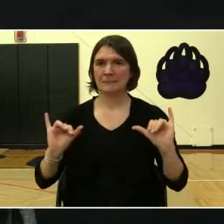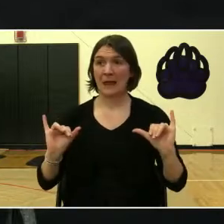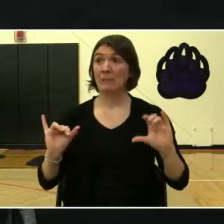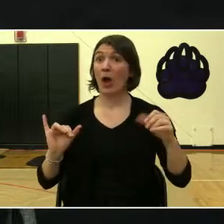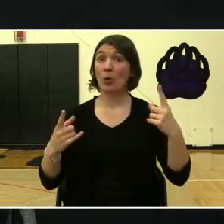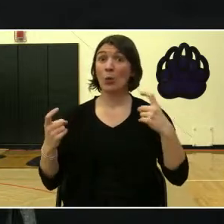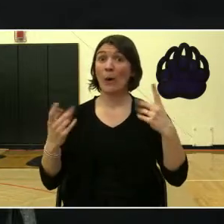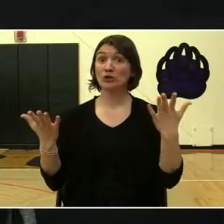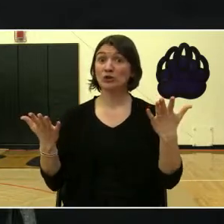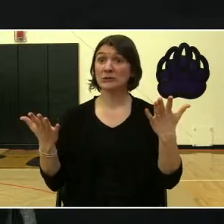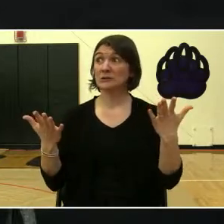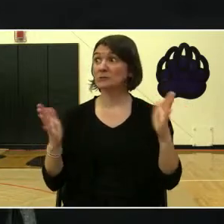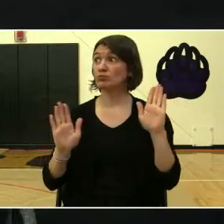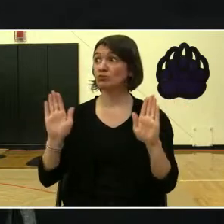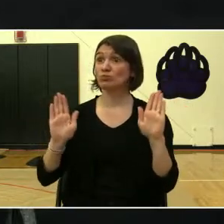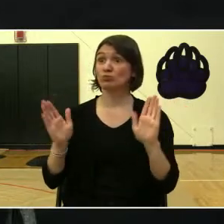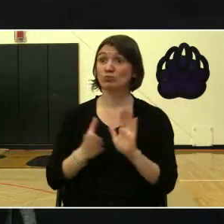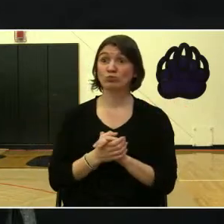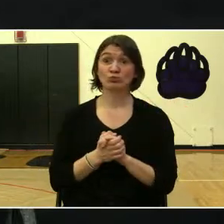other